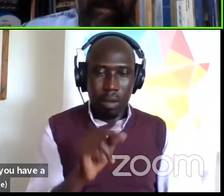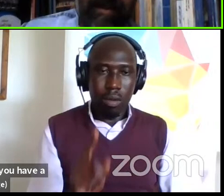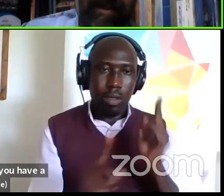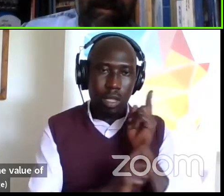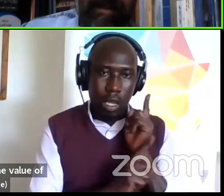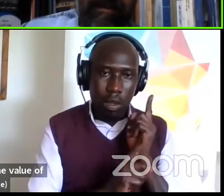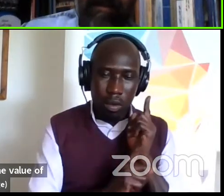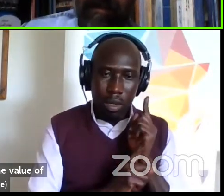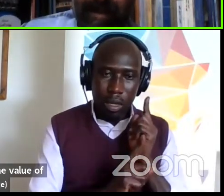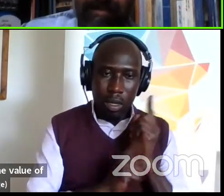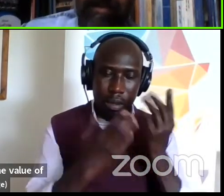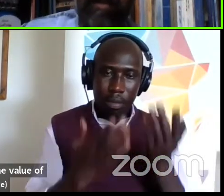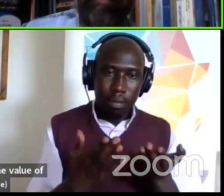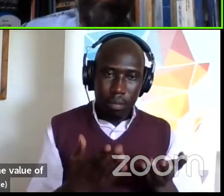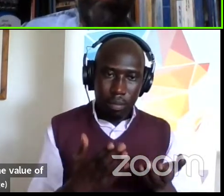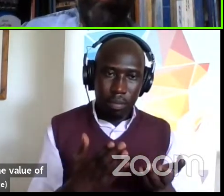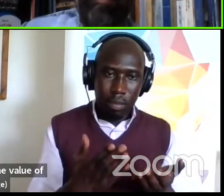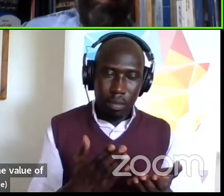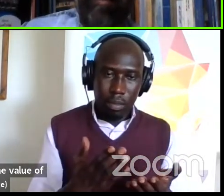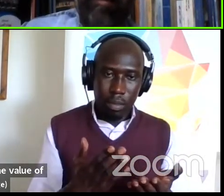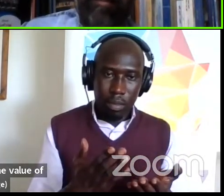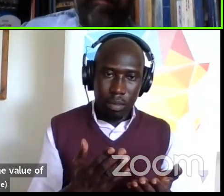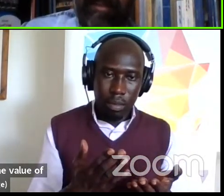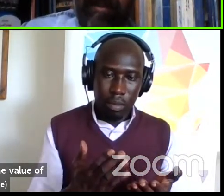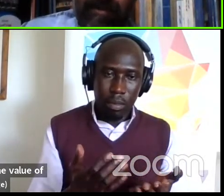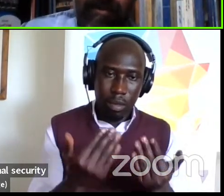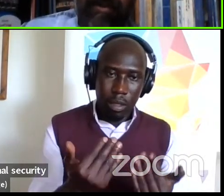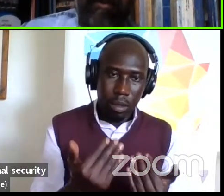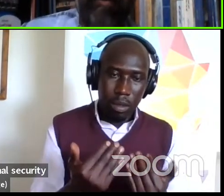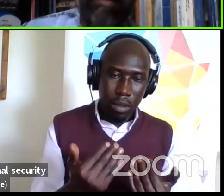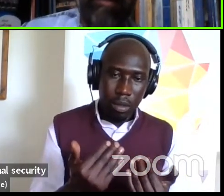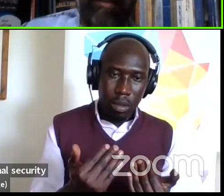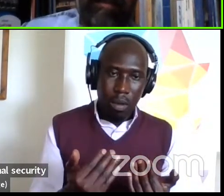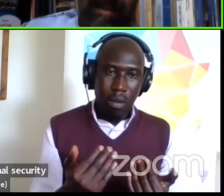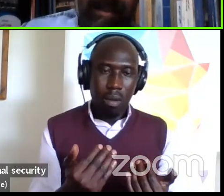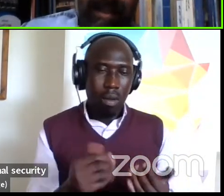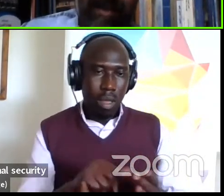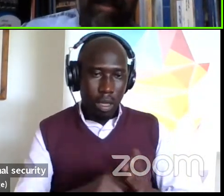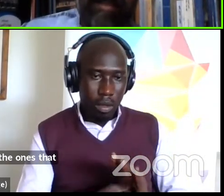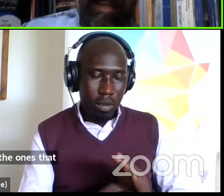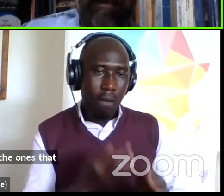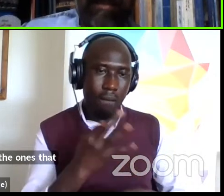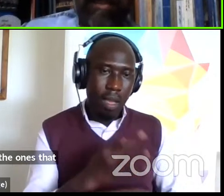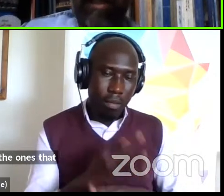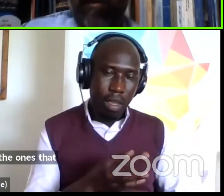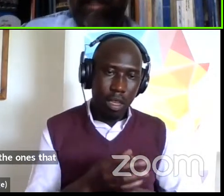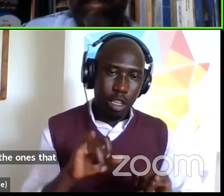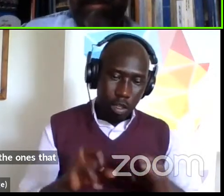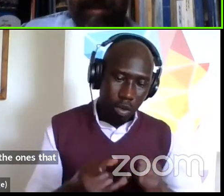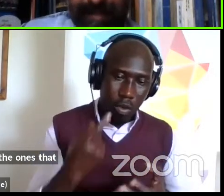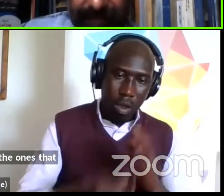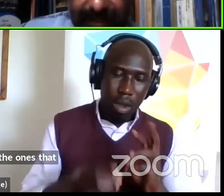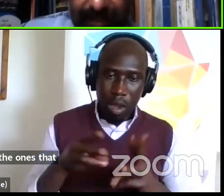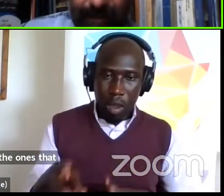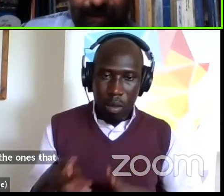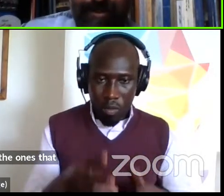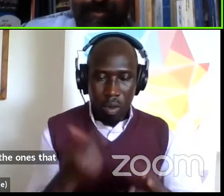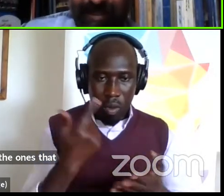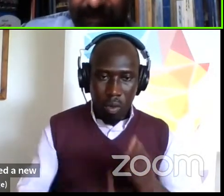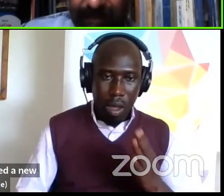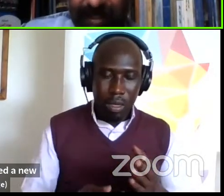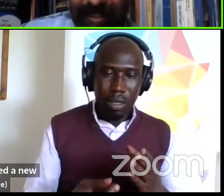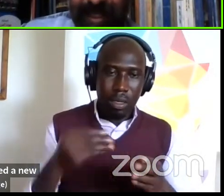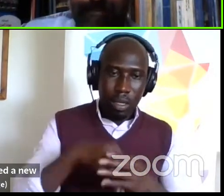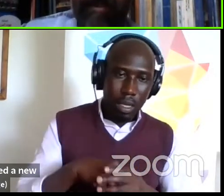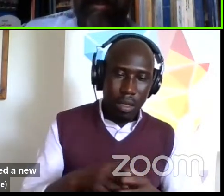of family values, and fake news, or what's the criteria, what's the elements, what is considered fake news